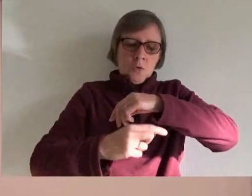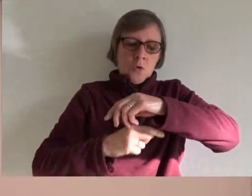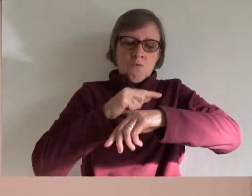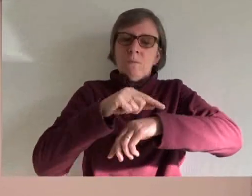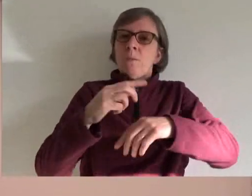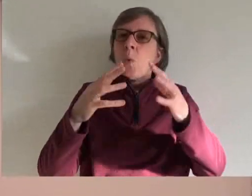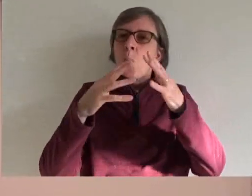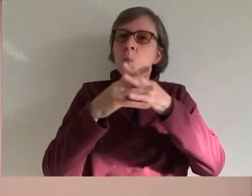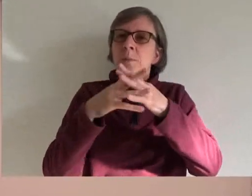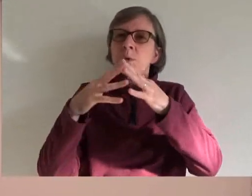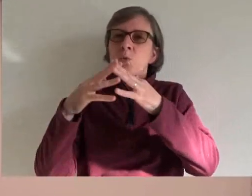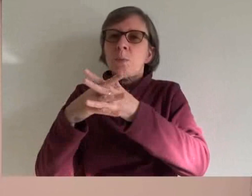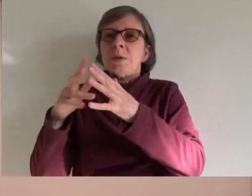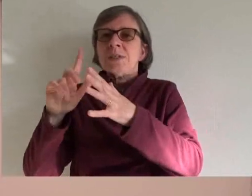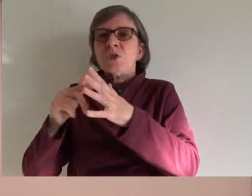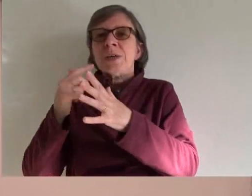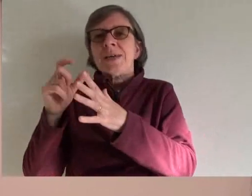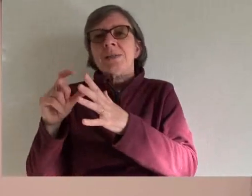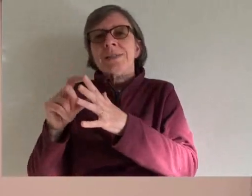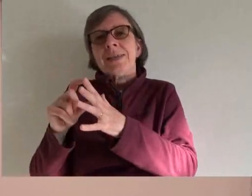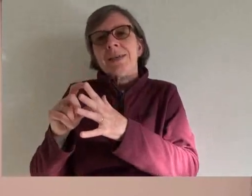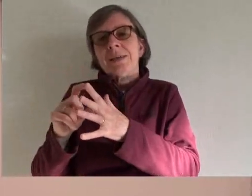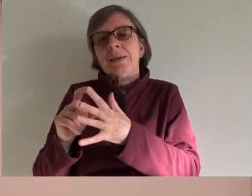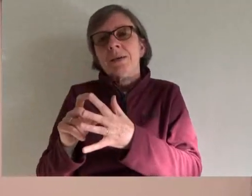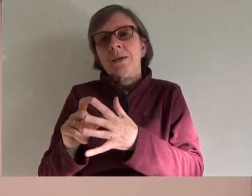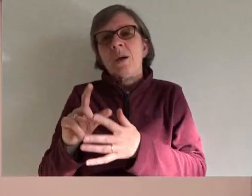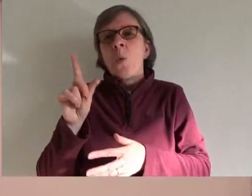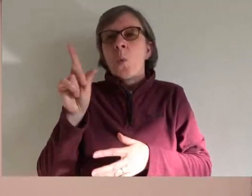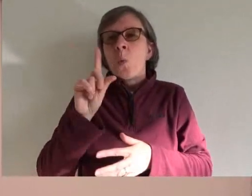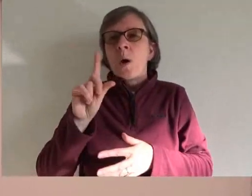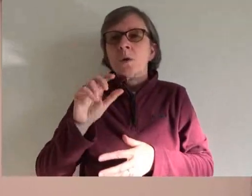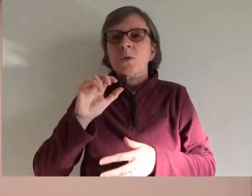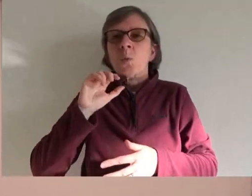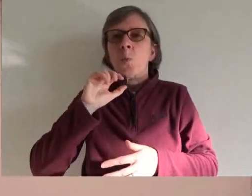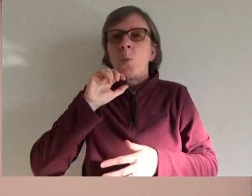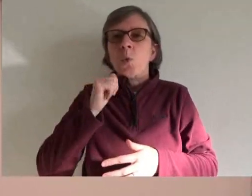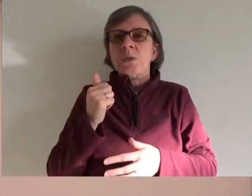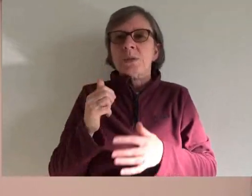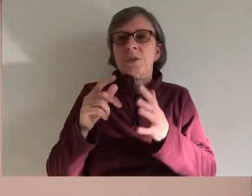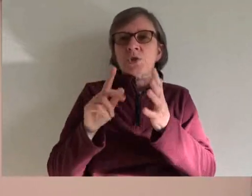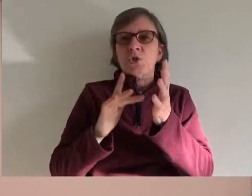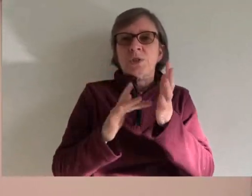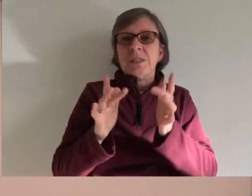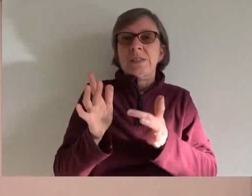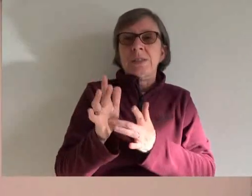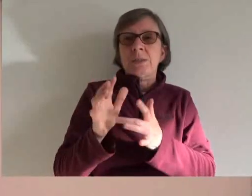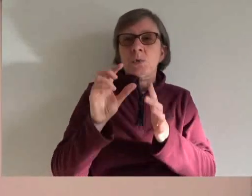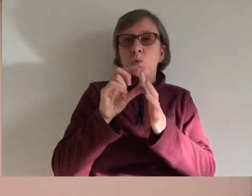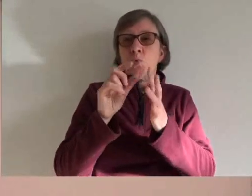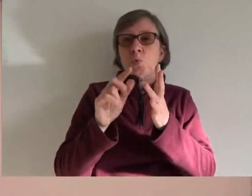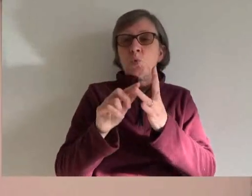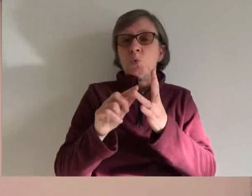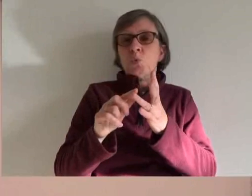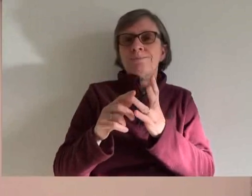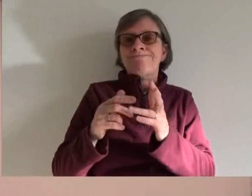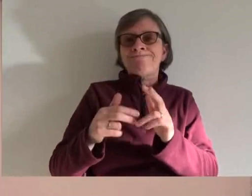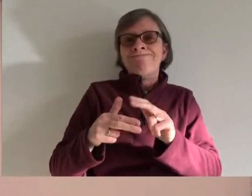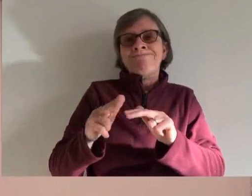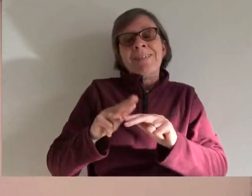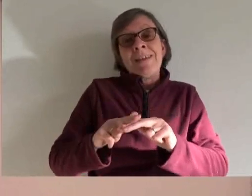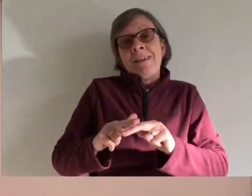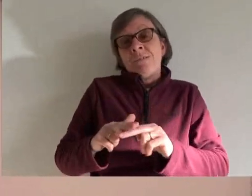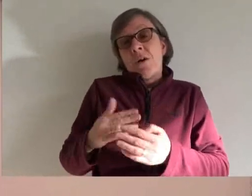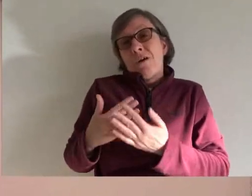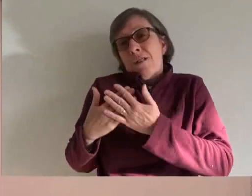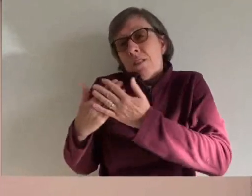do? And I think John's letter challenges us that if we're going to love our brother, you know, what